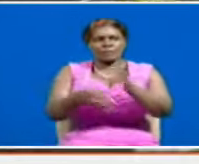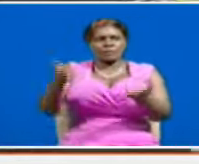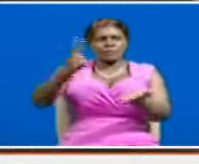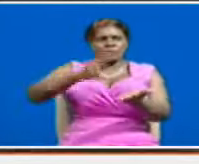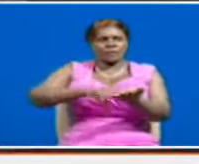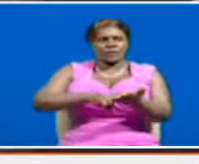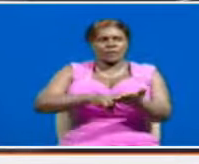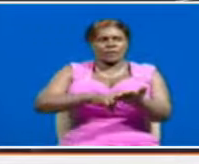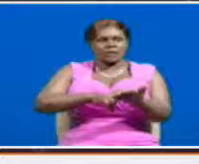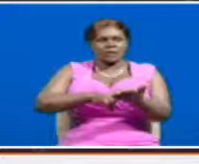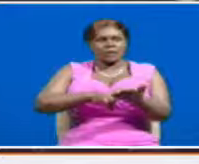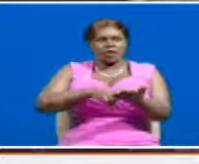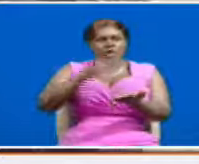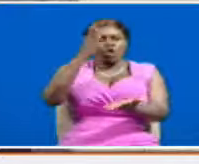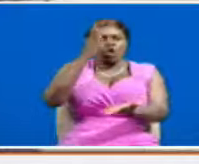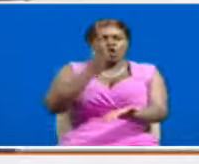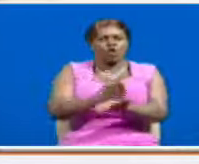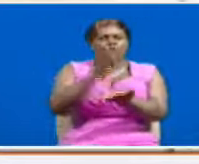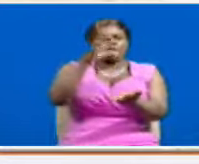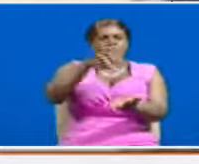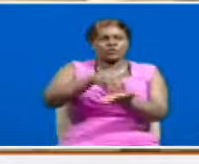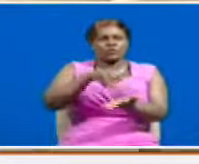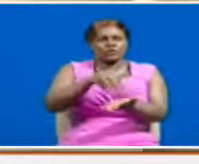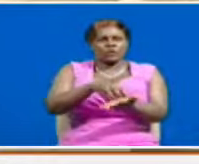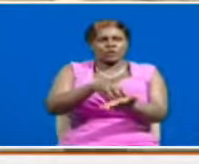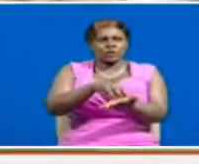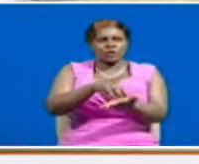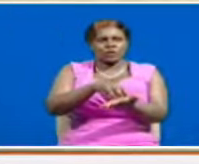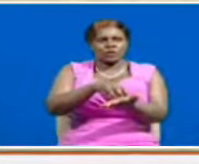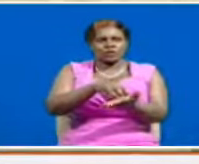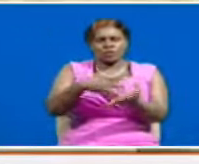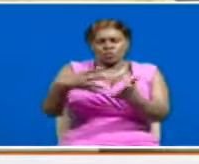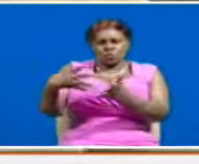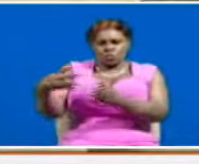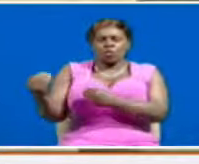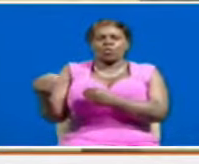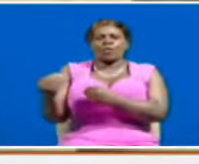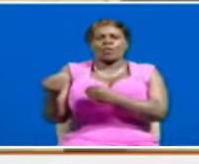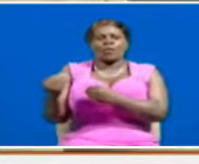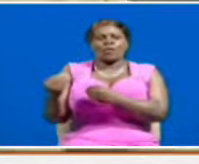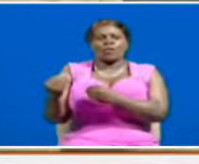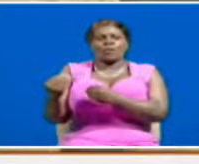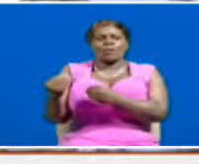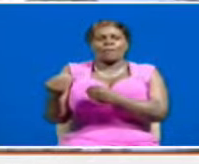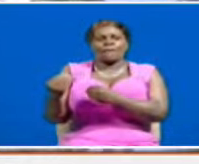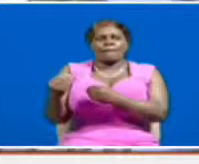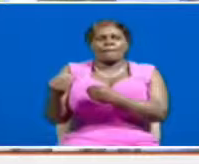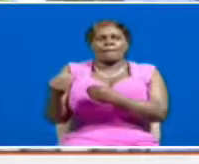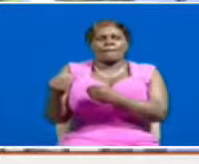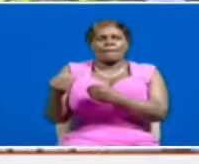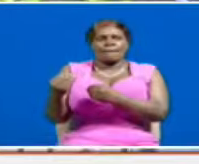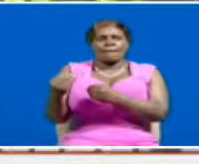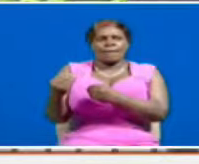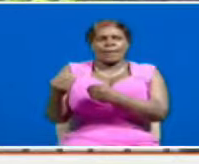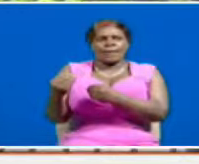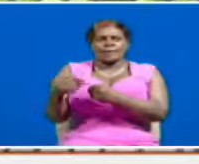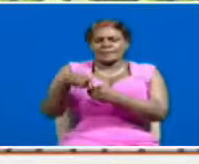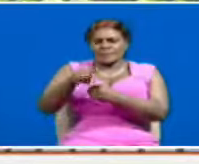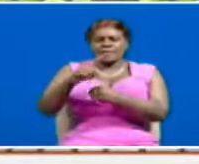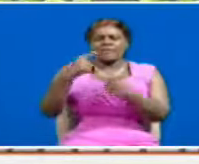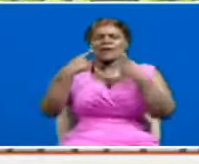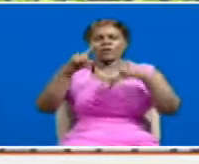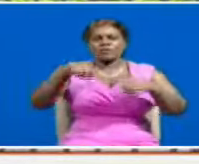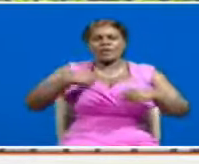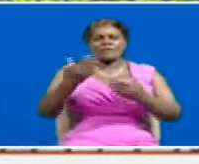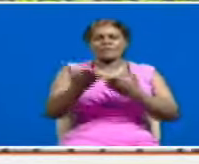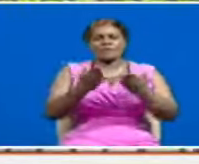Pris Kanyota, to verify the claims, but she too came face to face with the contempt from county askaris, despite identifying herself and serving